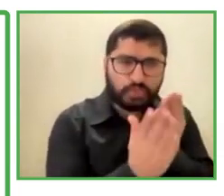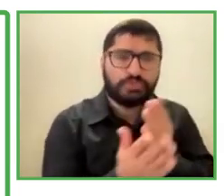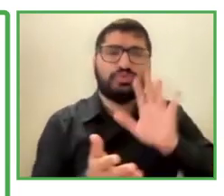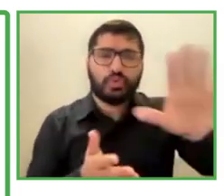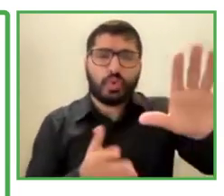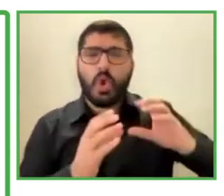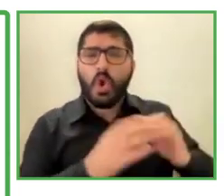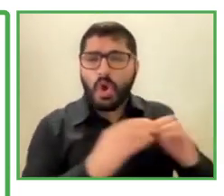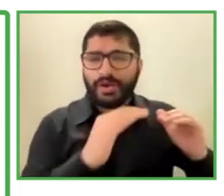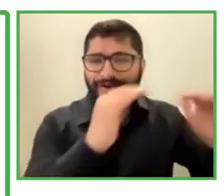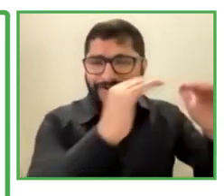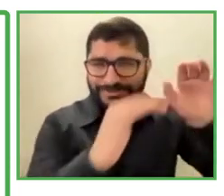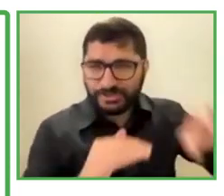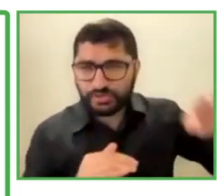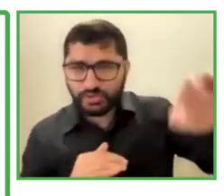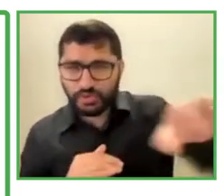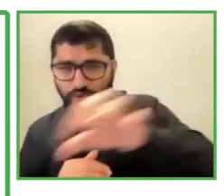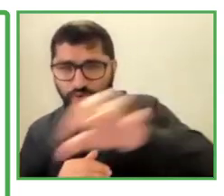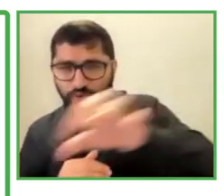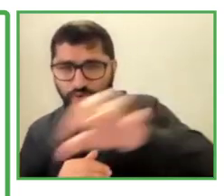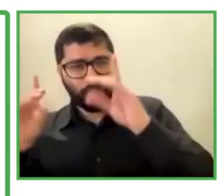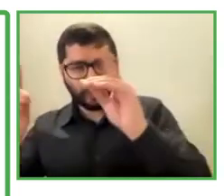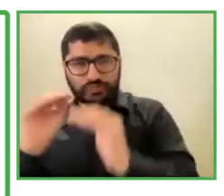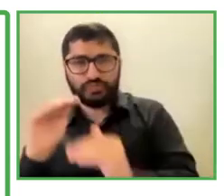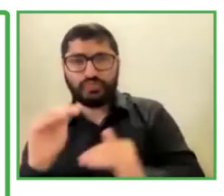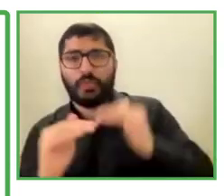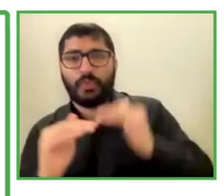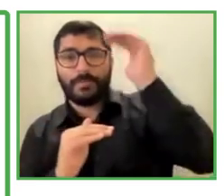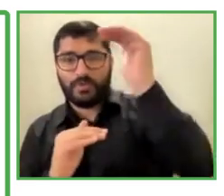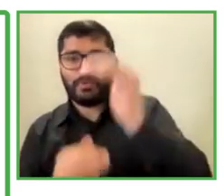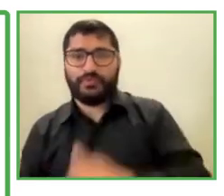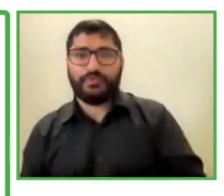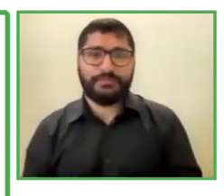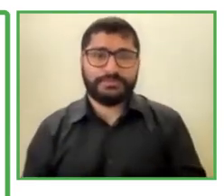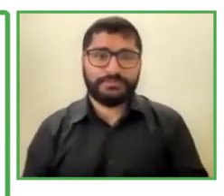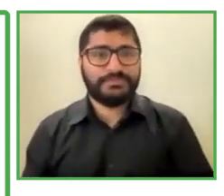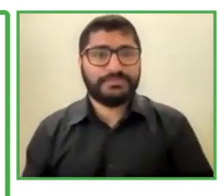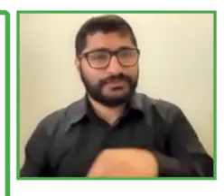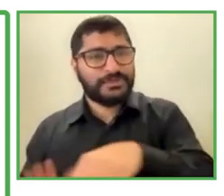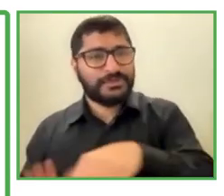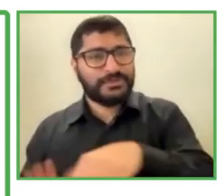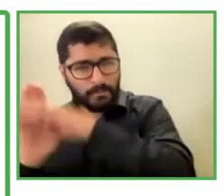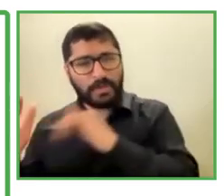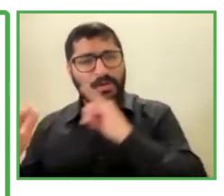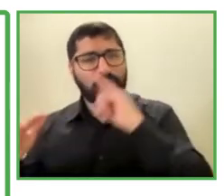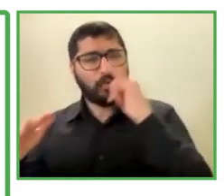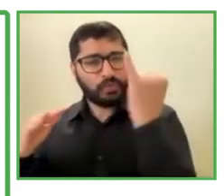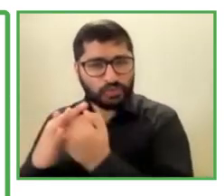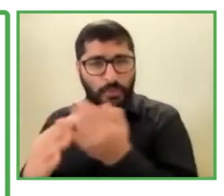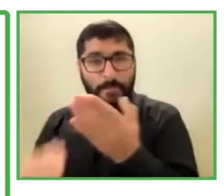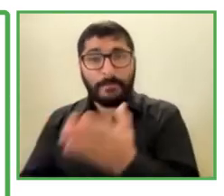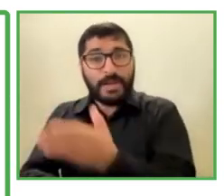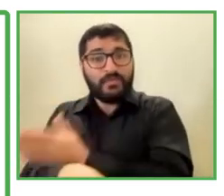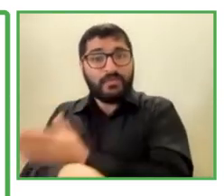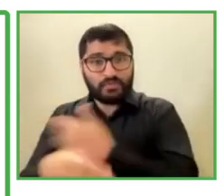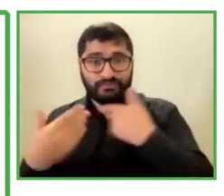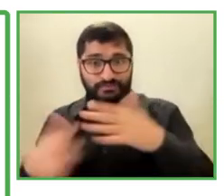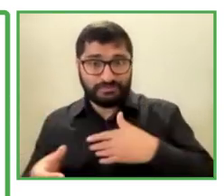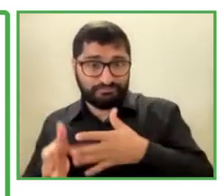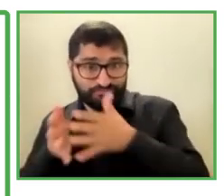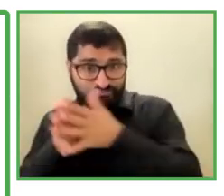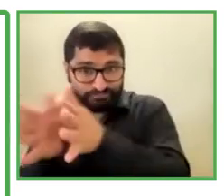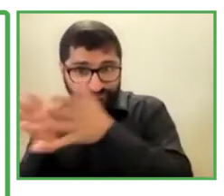or continue their studies in higher education organizations. The program, as I said before, is a